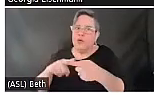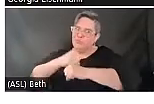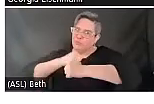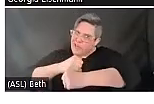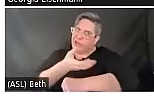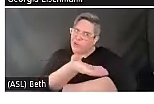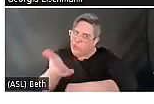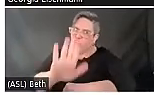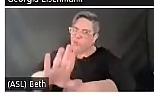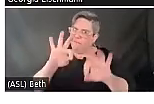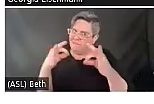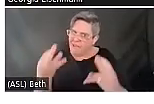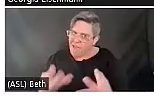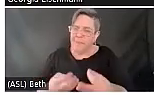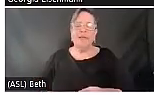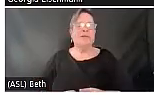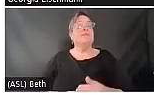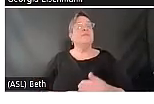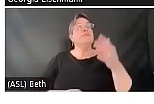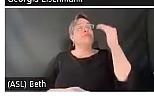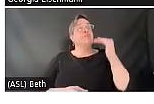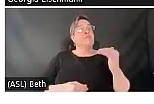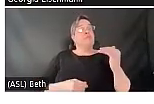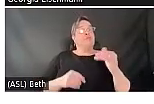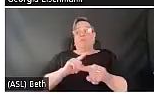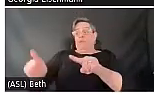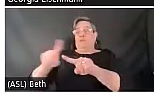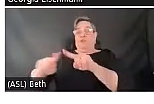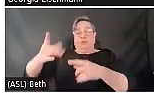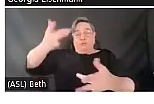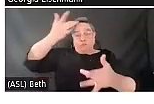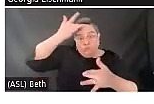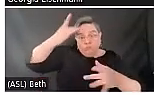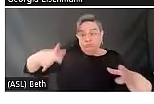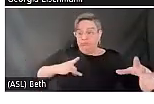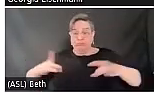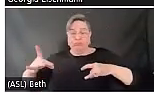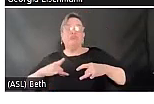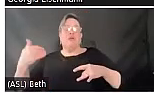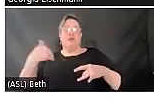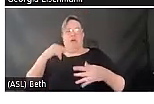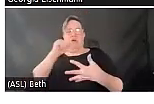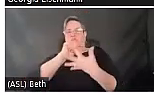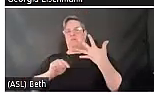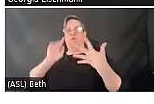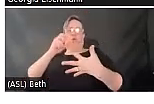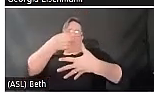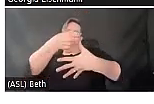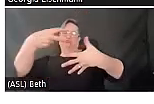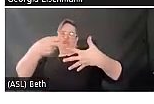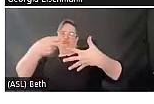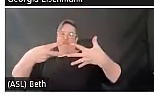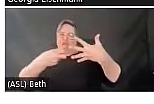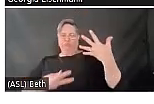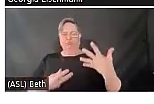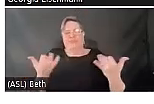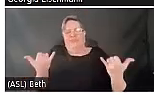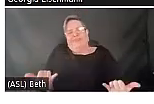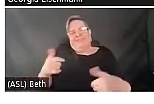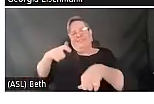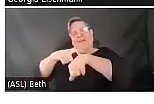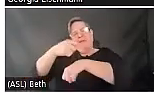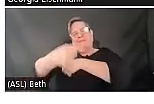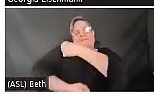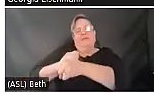go through the specific individual topics, the viruses that we're seeing most commonly at this time of year. Next